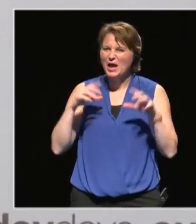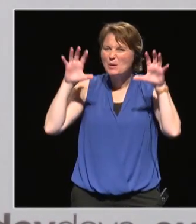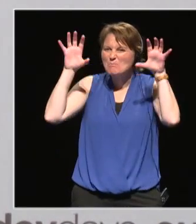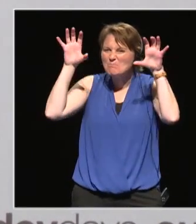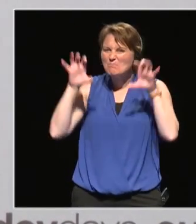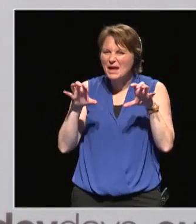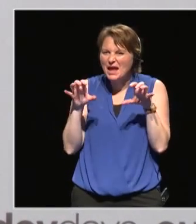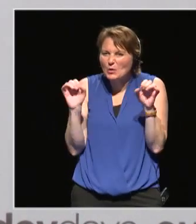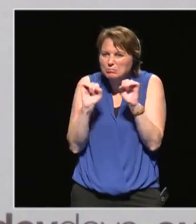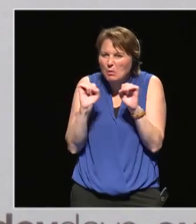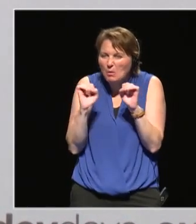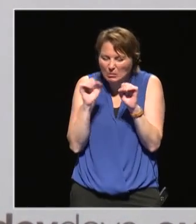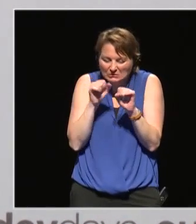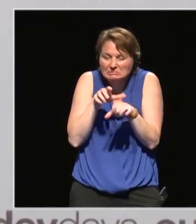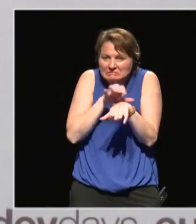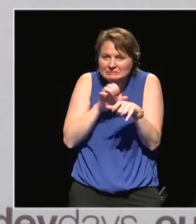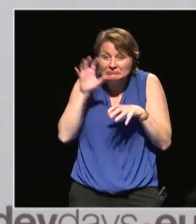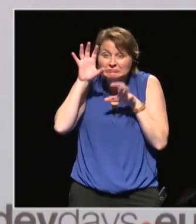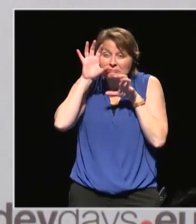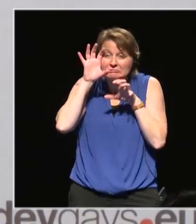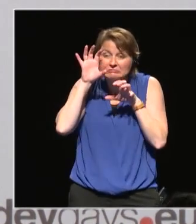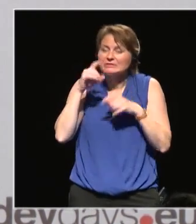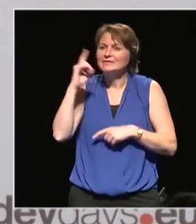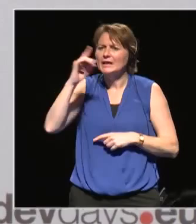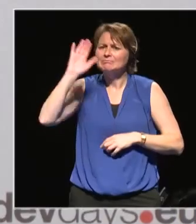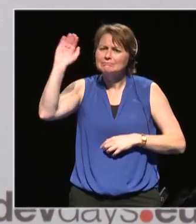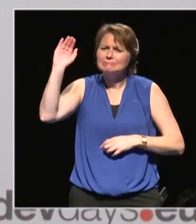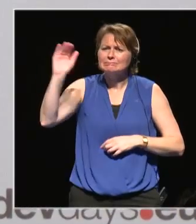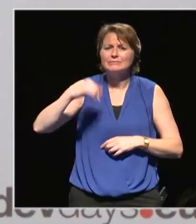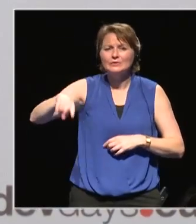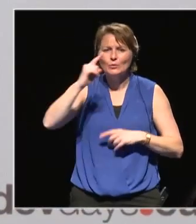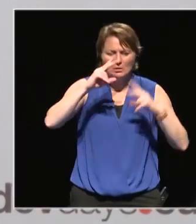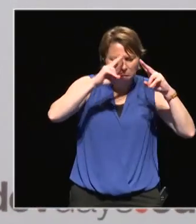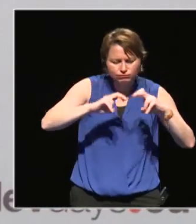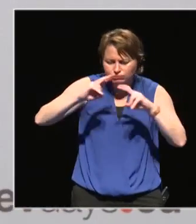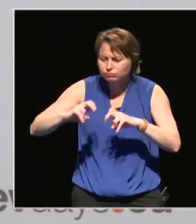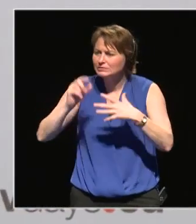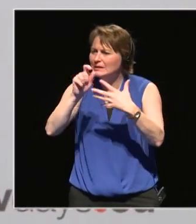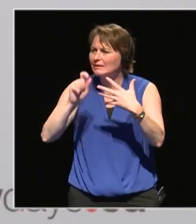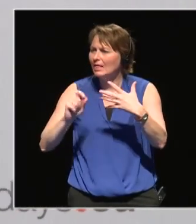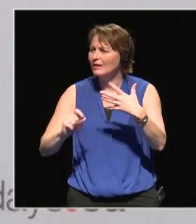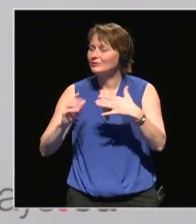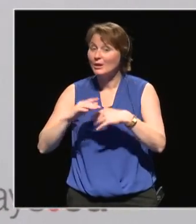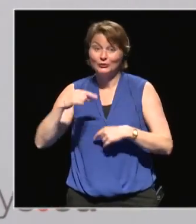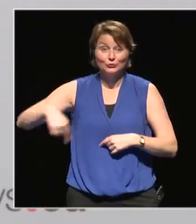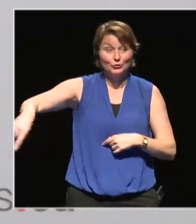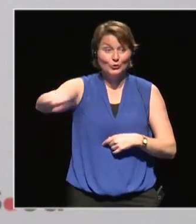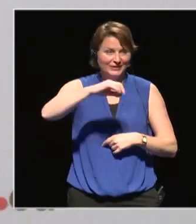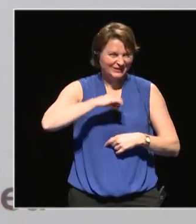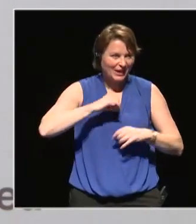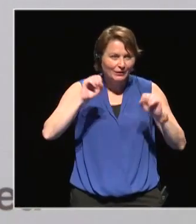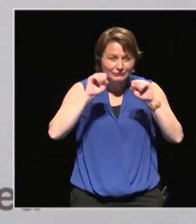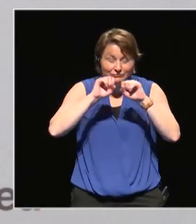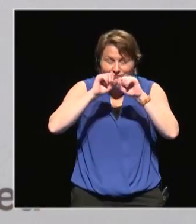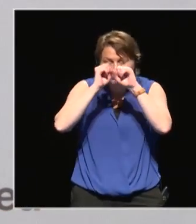the importance of the issue and investigate in more detail some of the things we've discussed. So I want you to imagine you are the polar